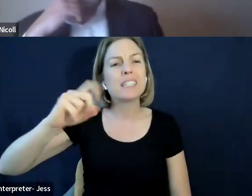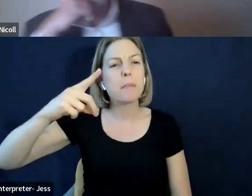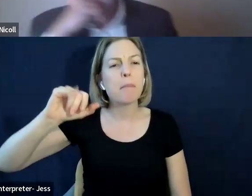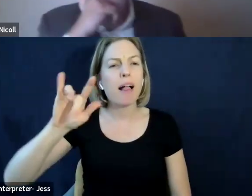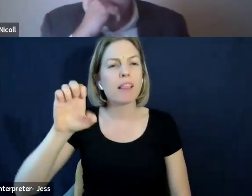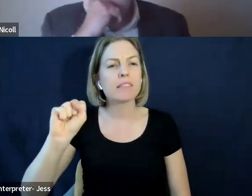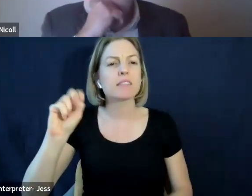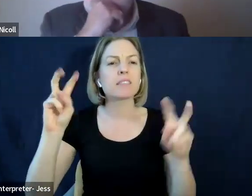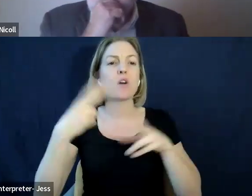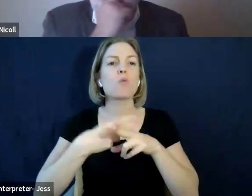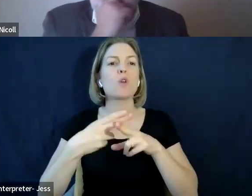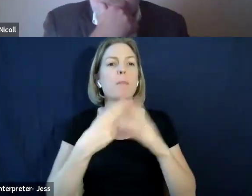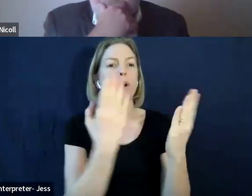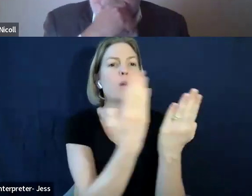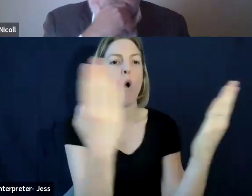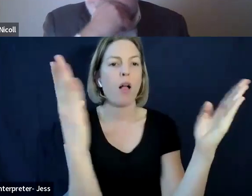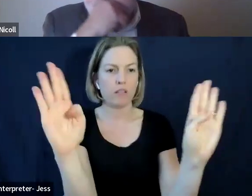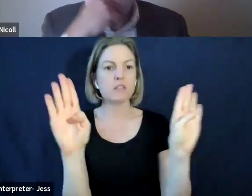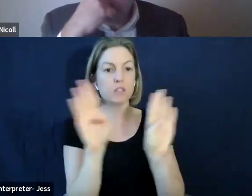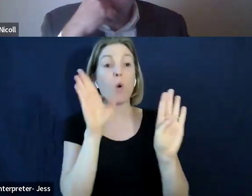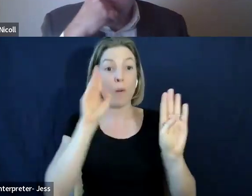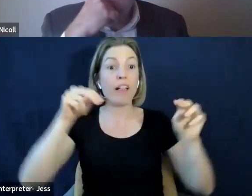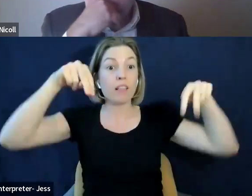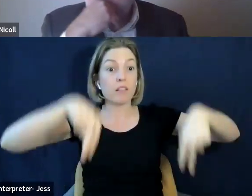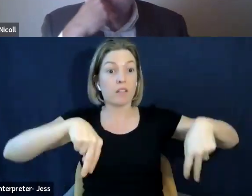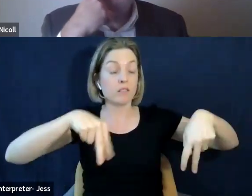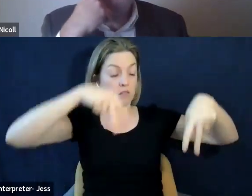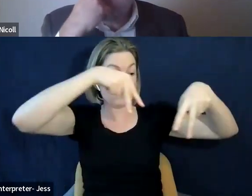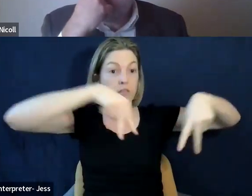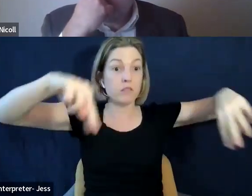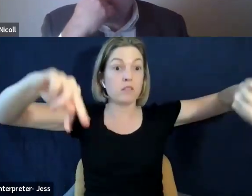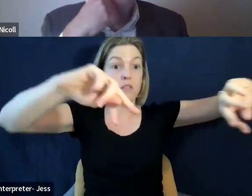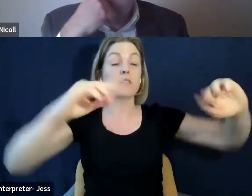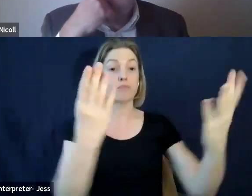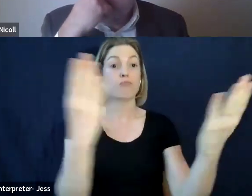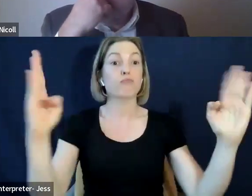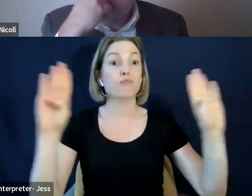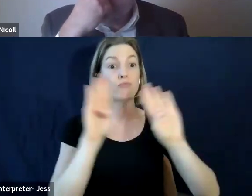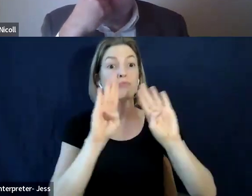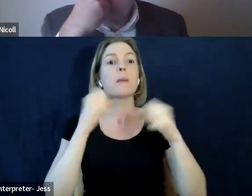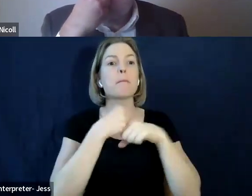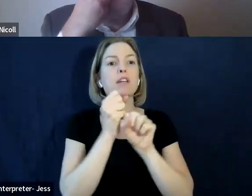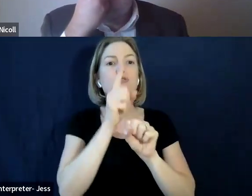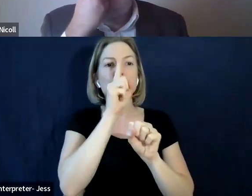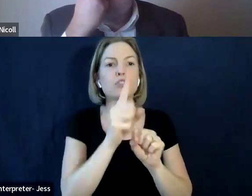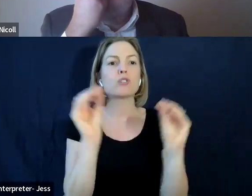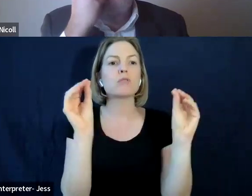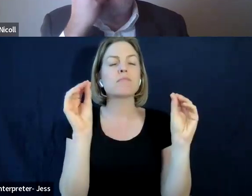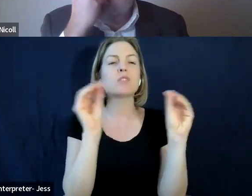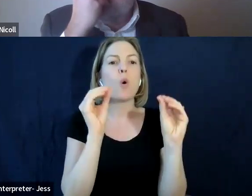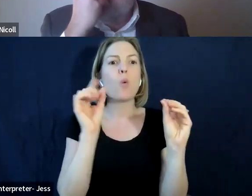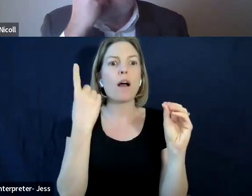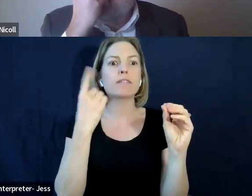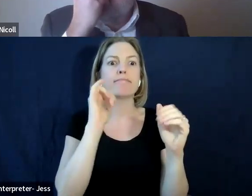temporary walls, those are going to have some stick up above the ground for kind of just general construction safety, making sure no one falls in the excavation.